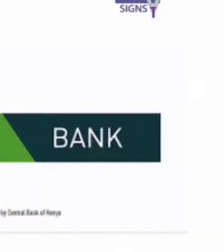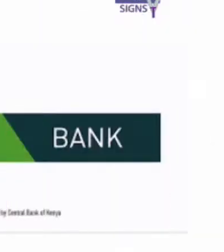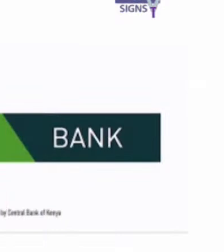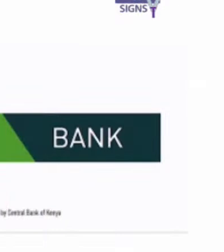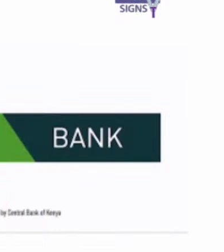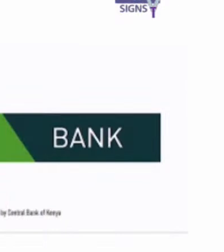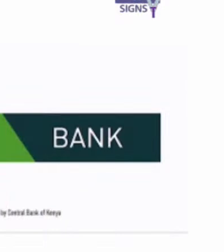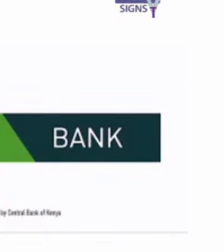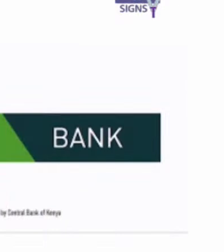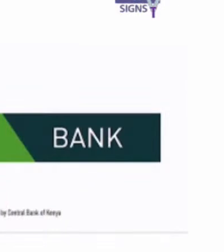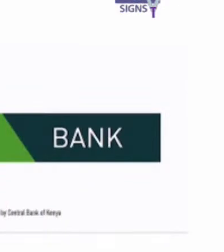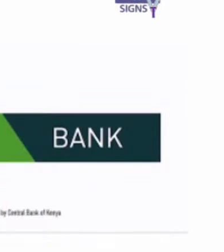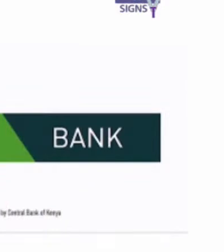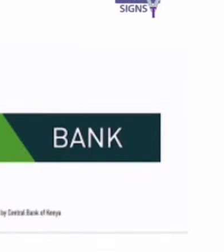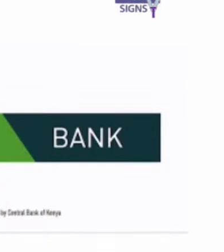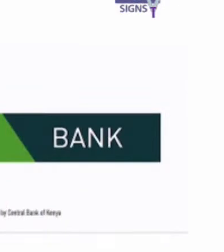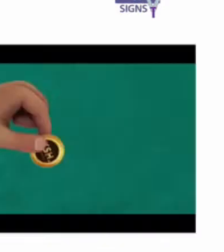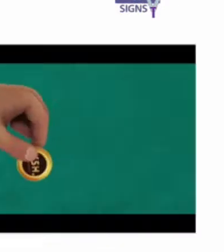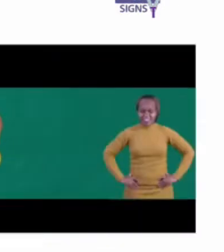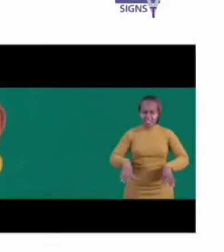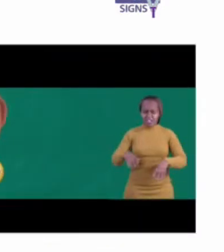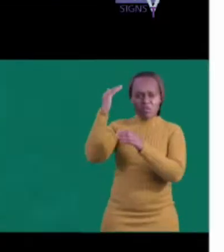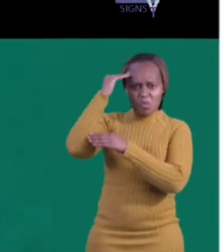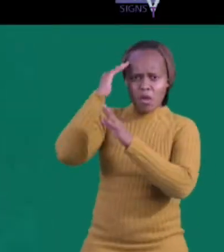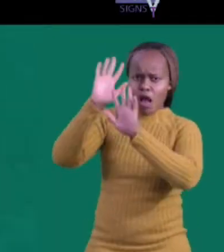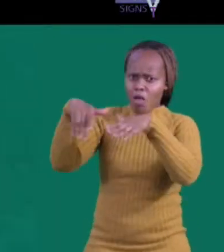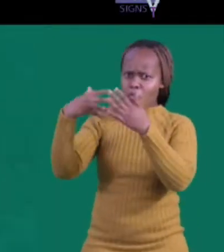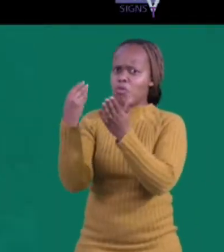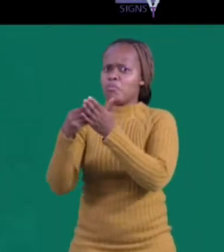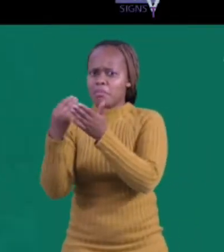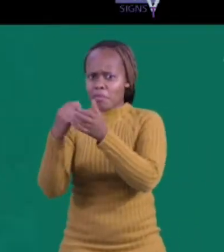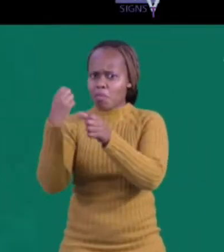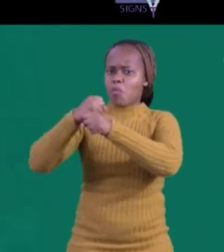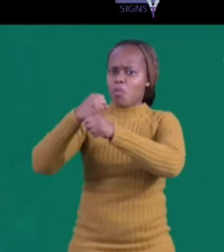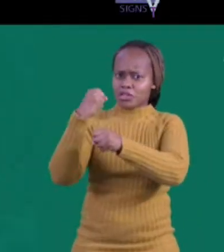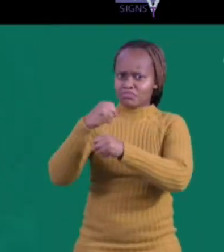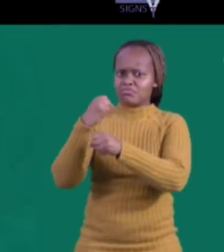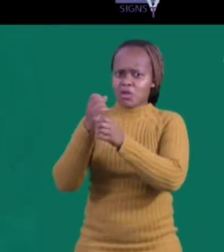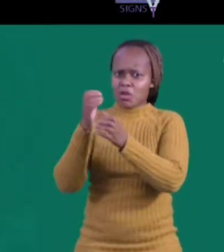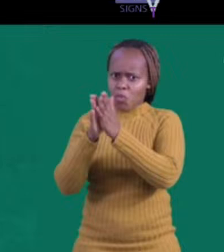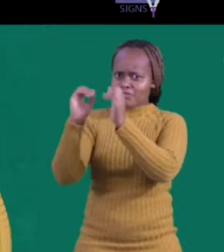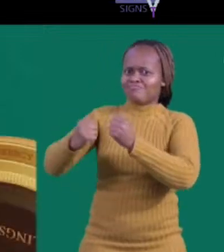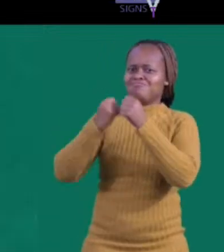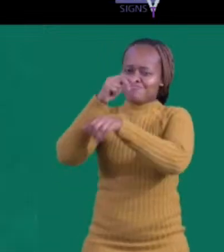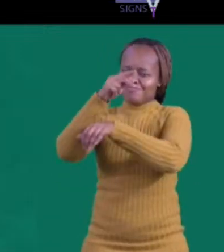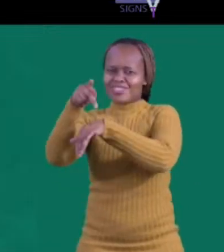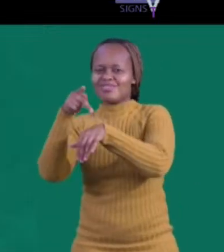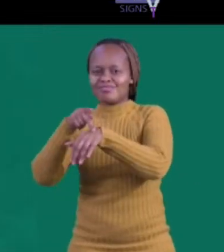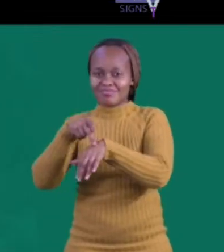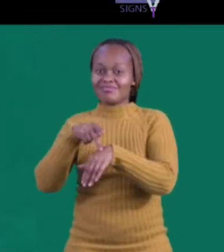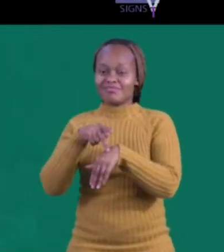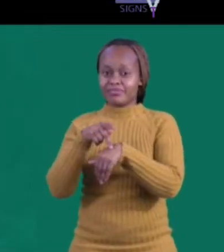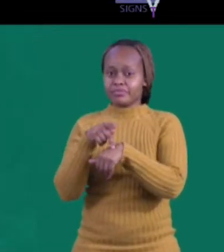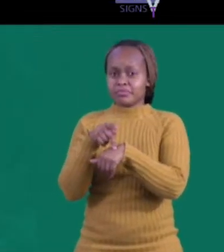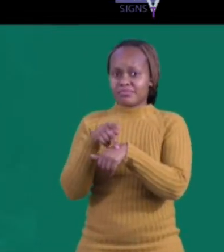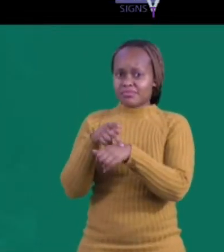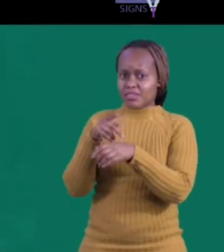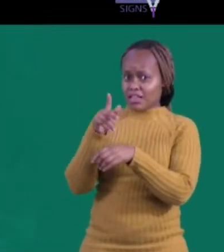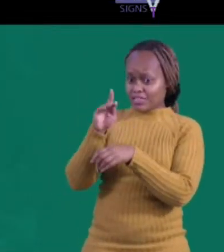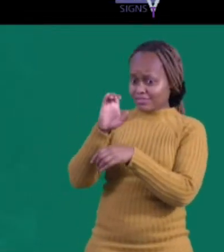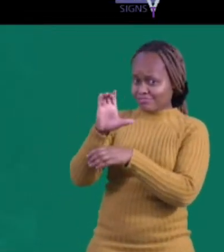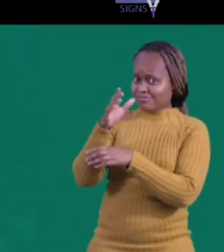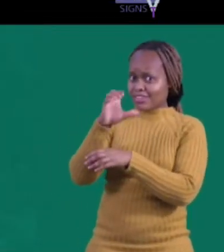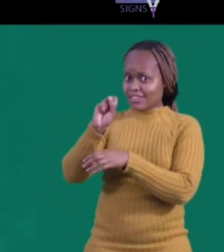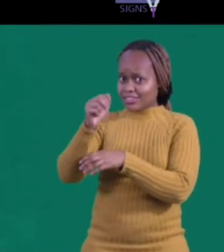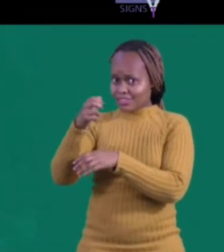Science Prime, brought to you by KCB Bank. You know how money works and how you would want it to work for you without compromising